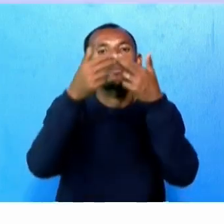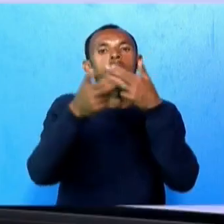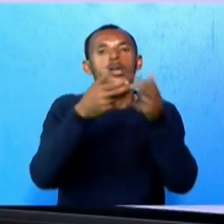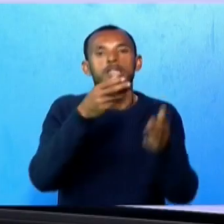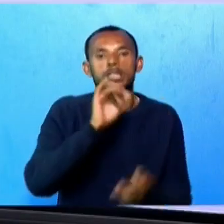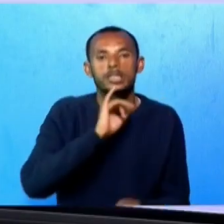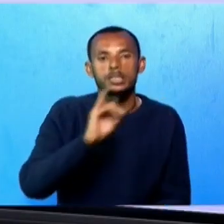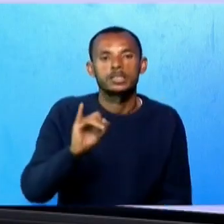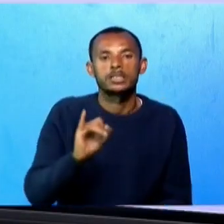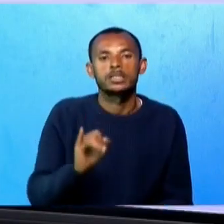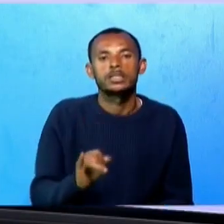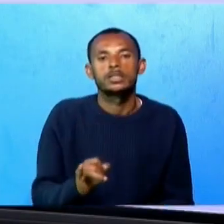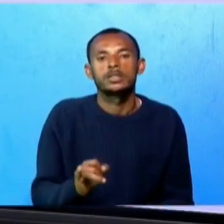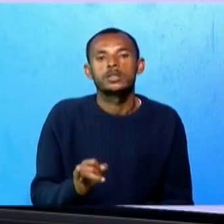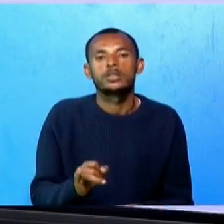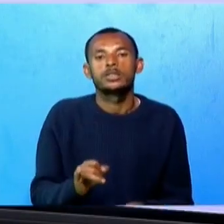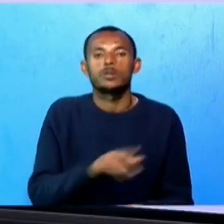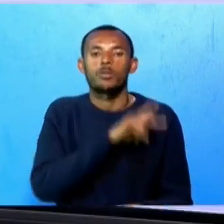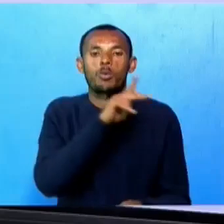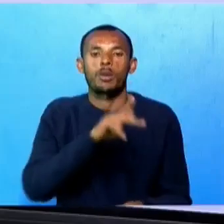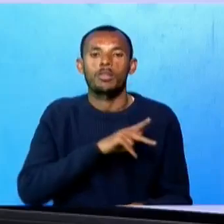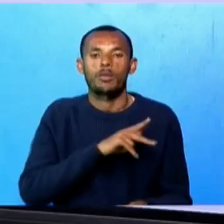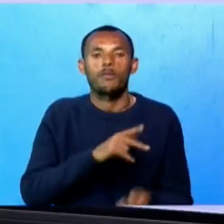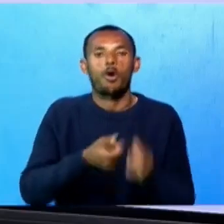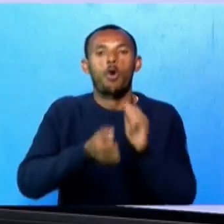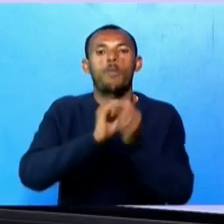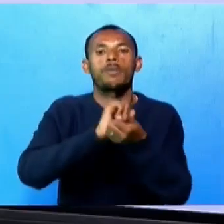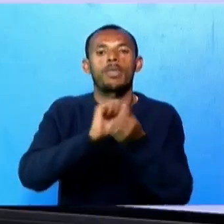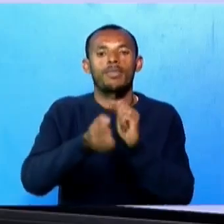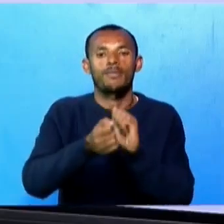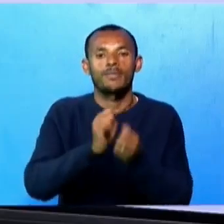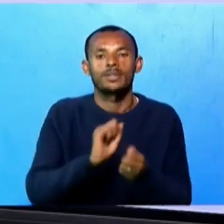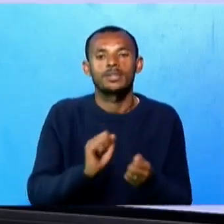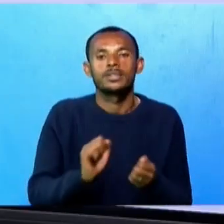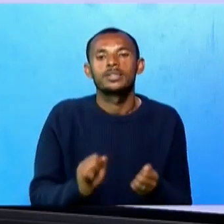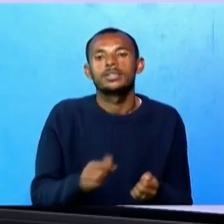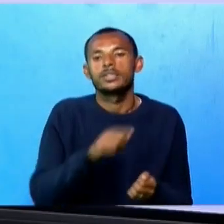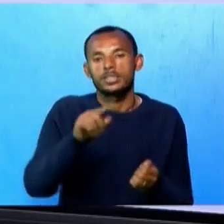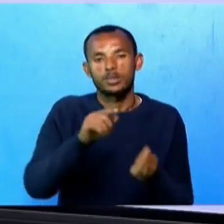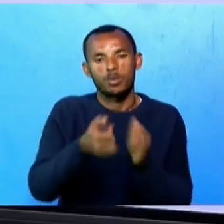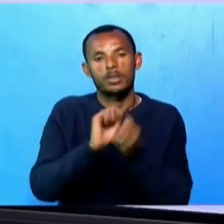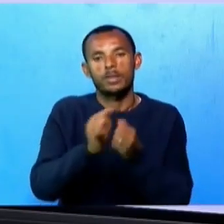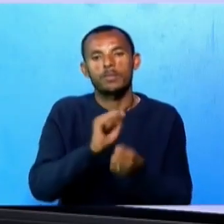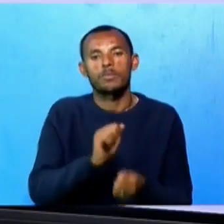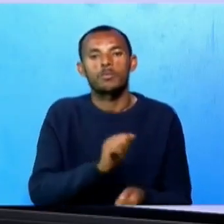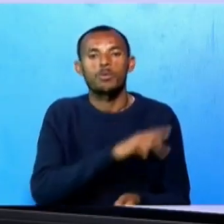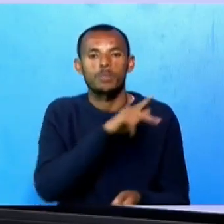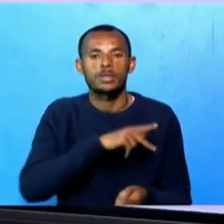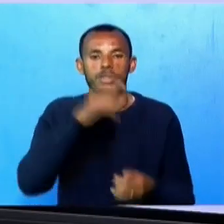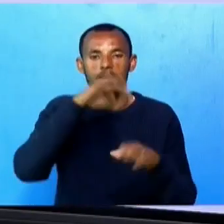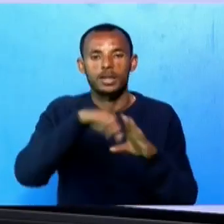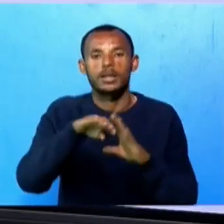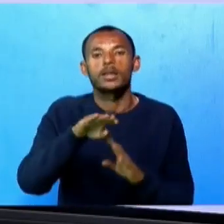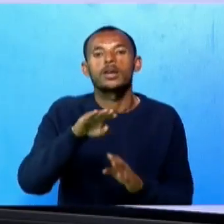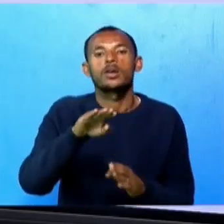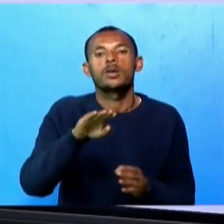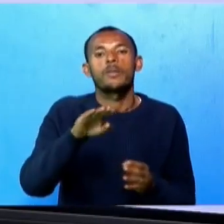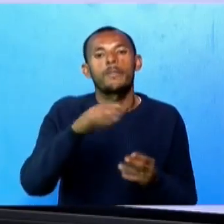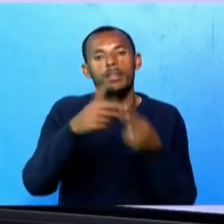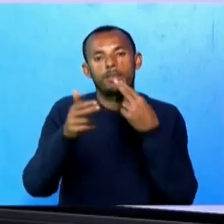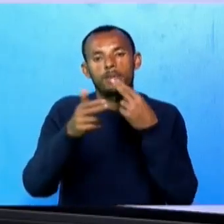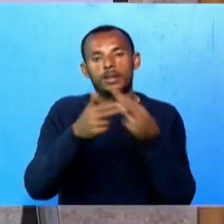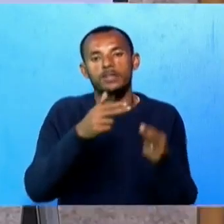multiplication possesses the property of commutativity. So there is commutative property under multiplication of